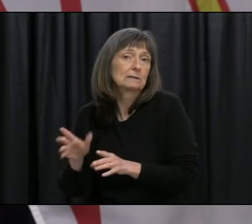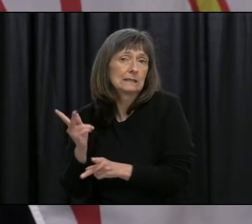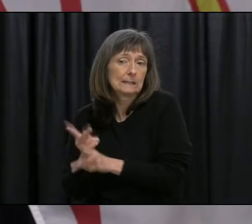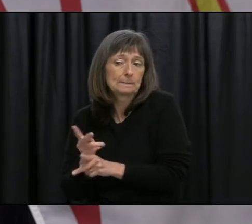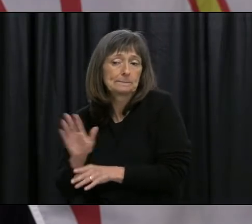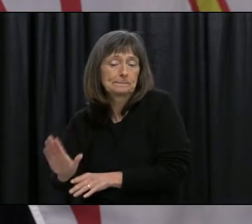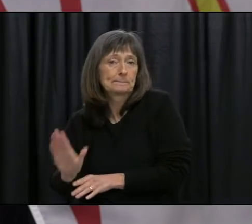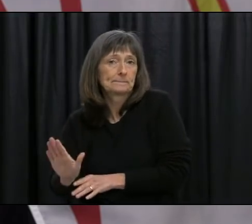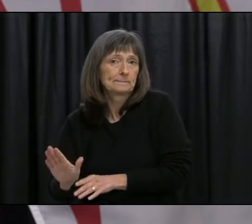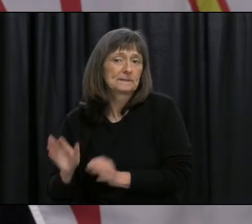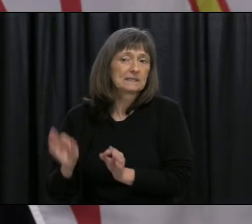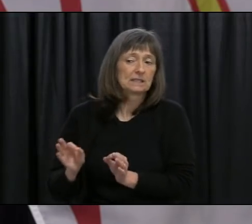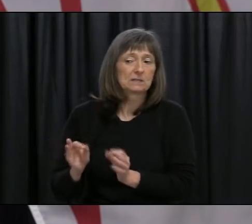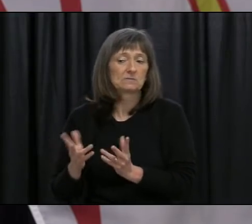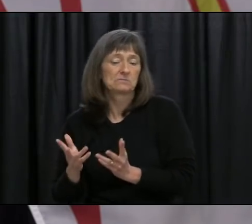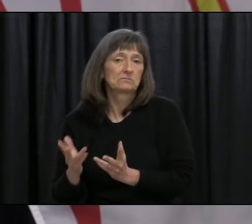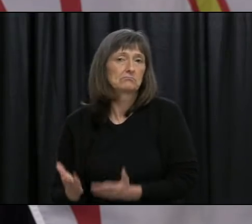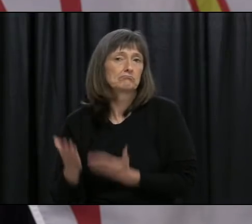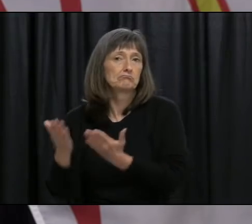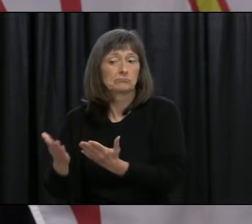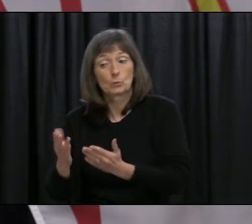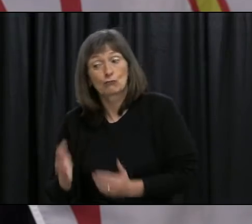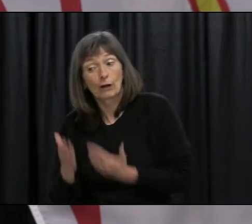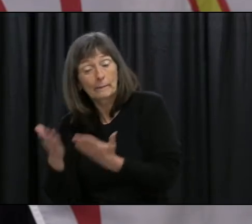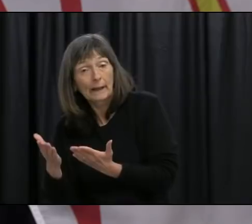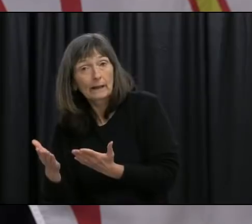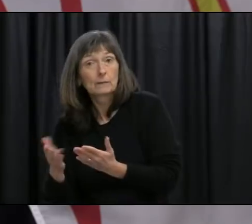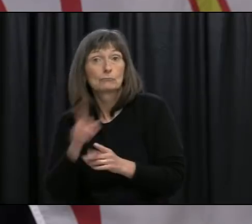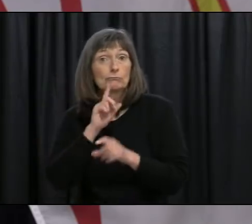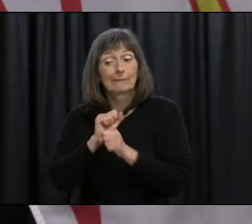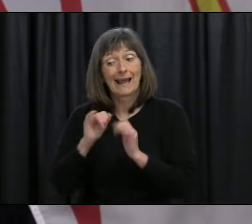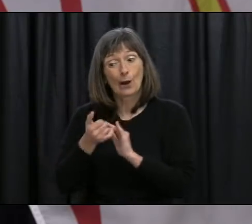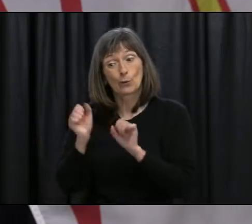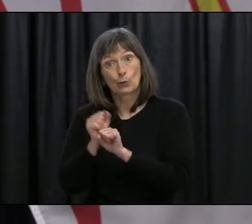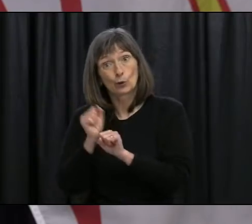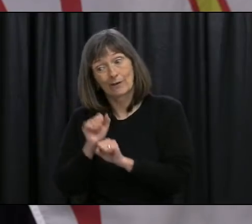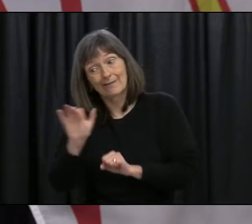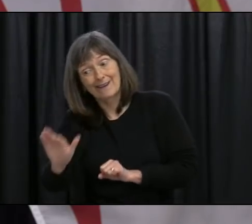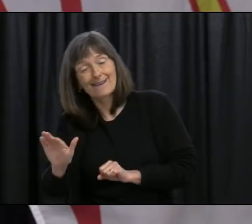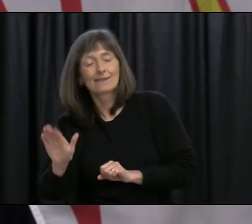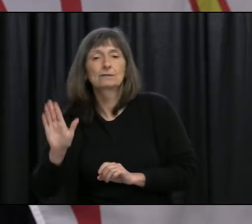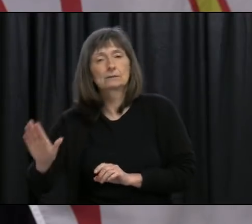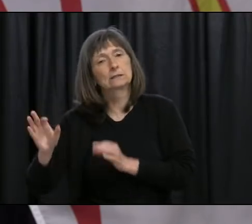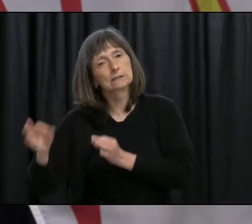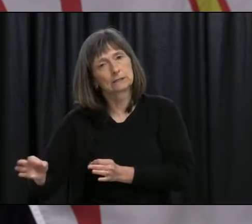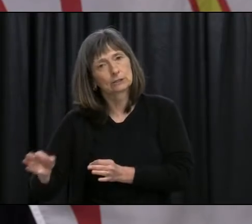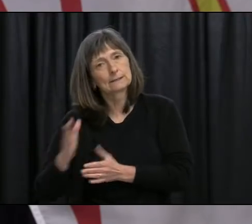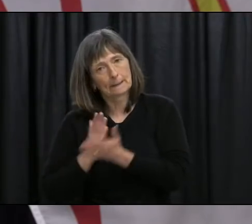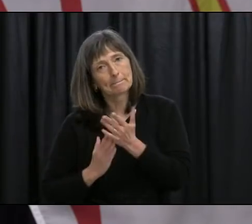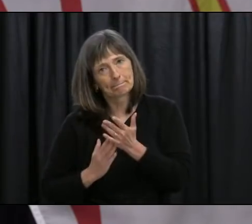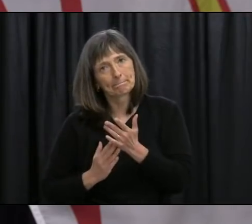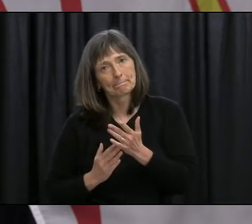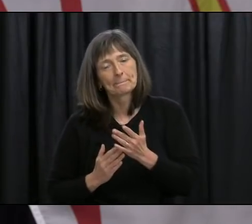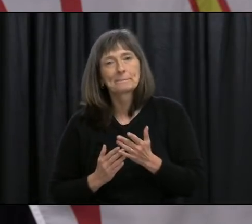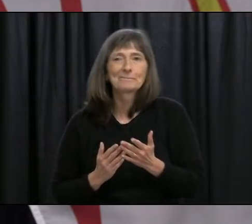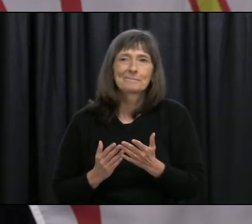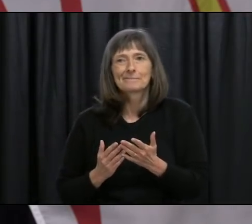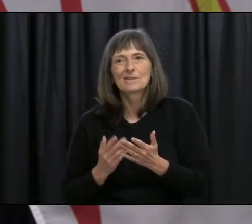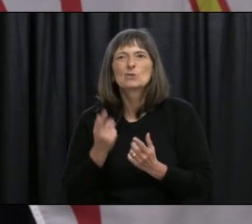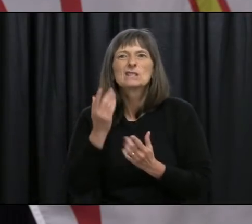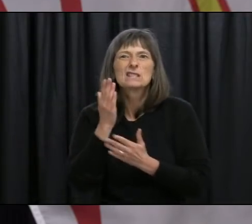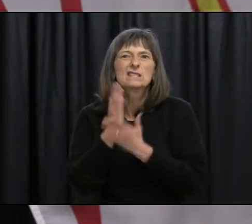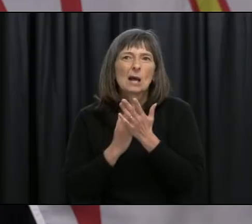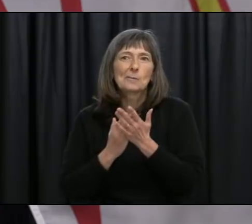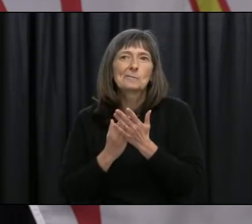context as to how the recommendations can be carried out safely in each facility. So there may be some